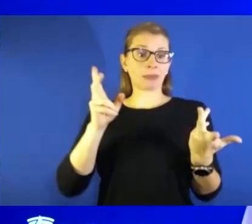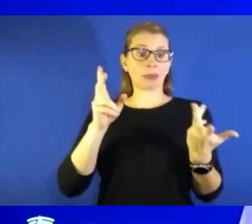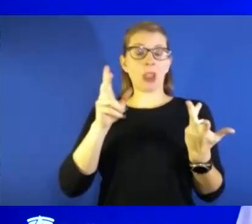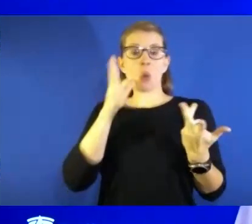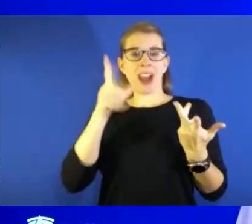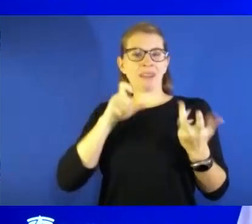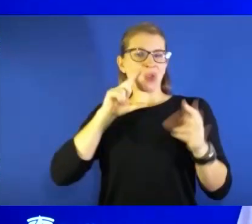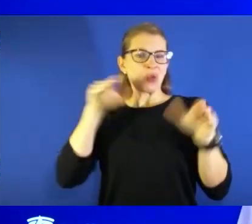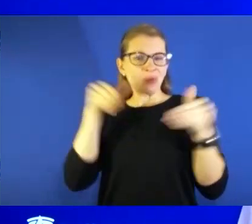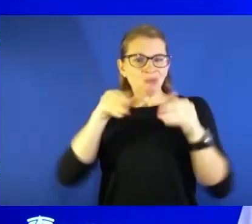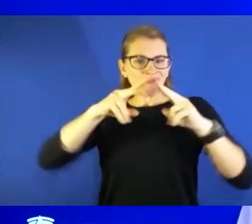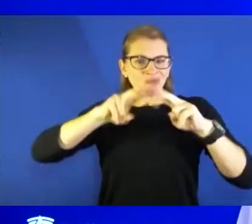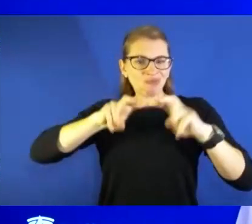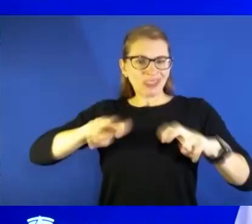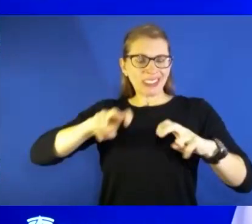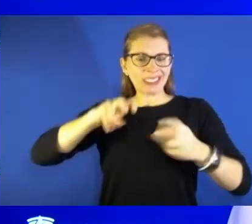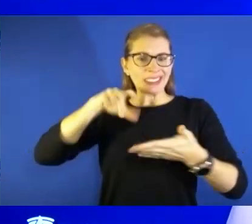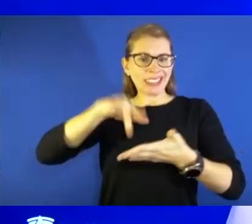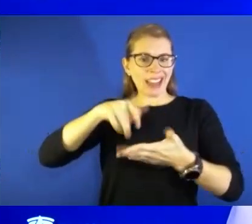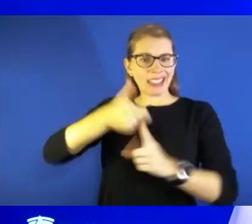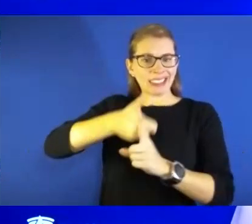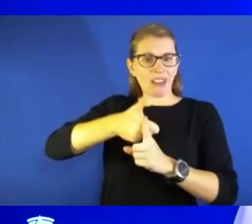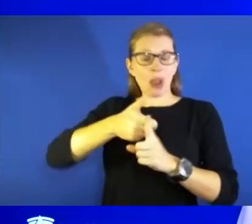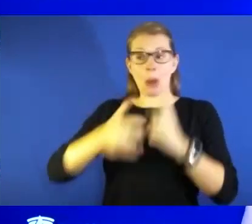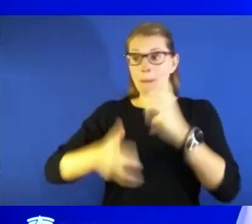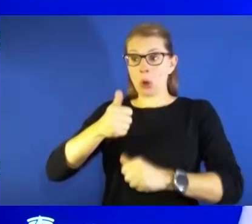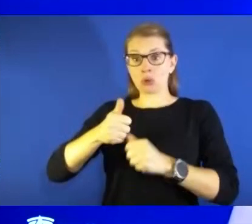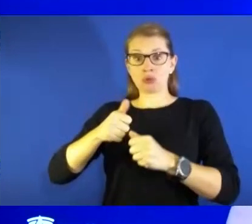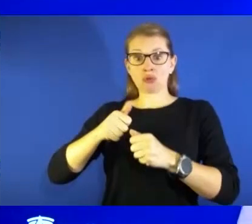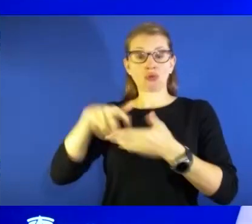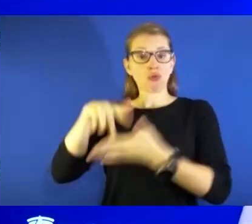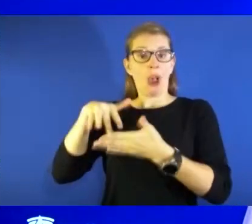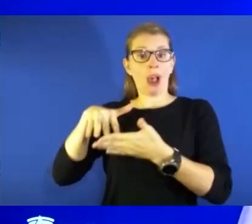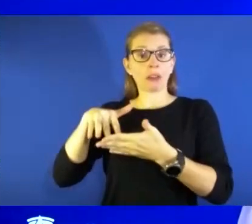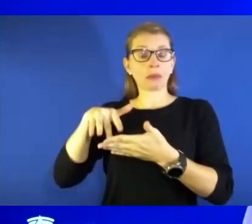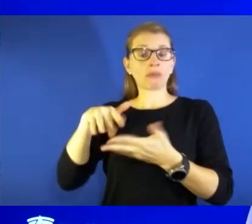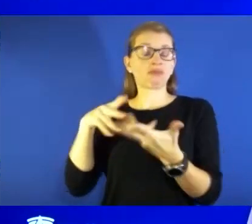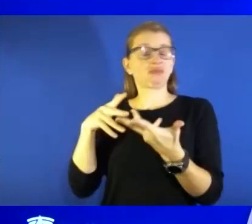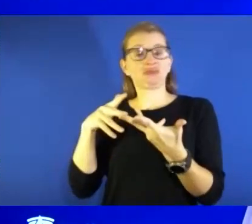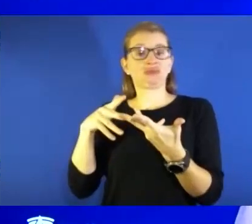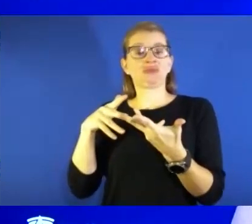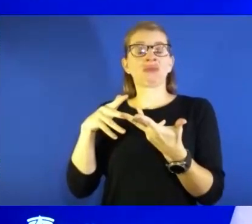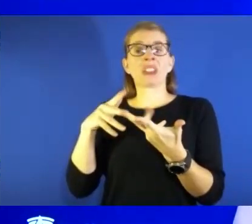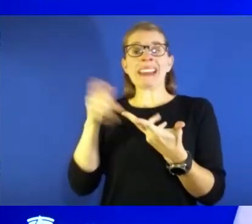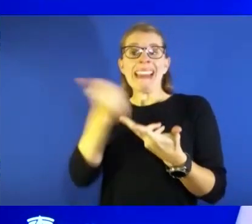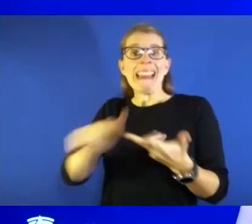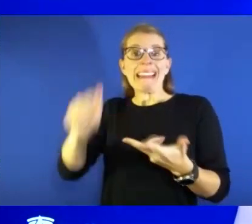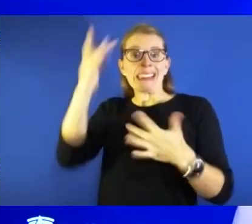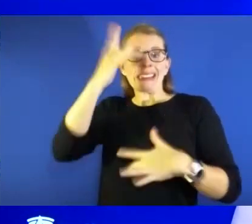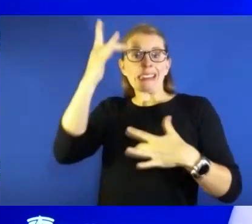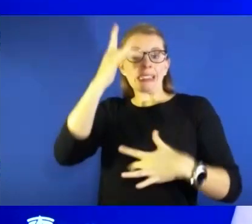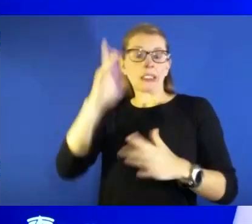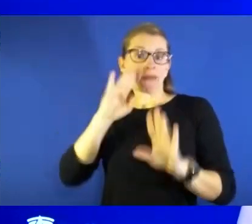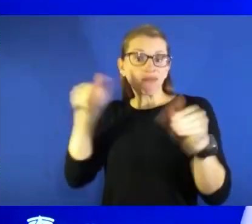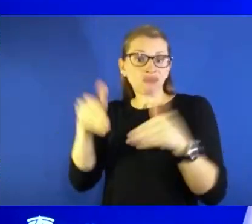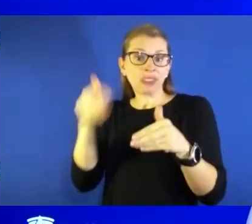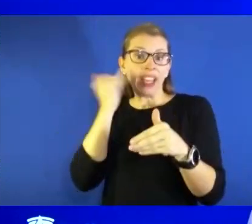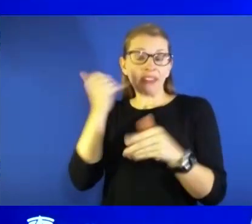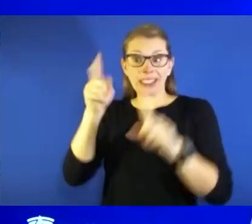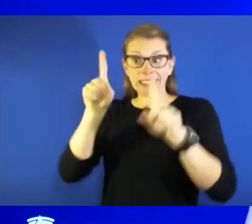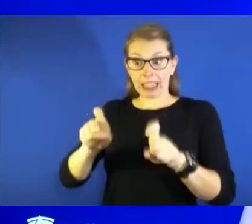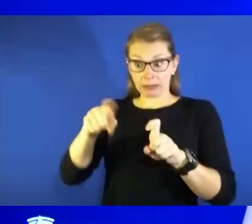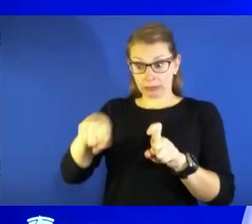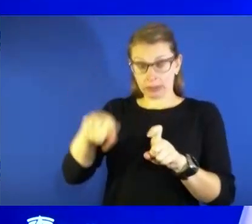these trial data and trial studies are looking at any disease. So that's just if they tested you and you were